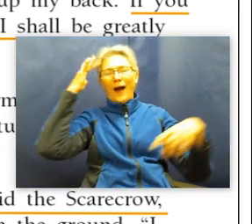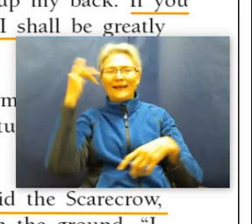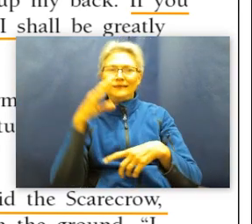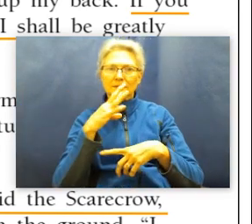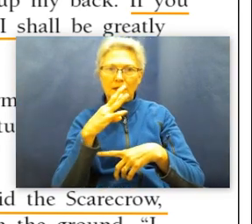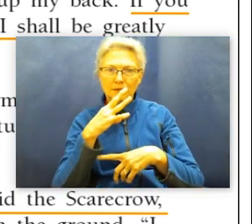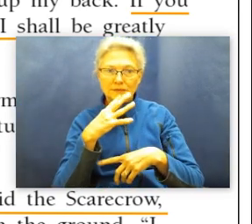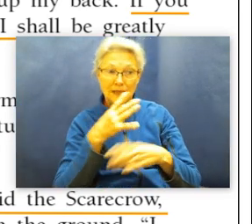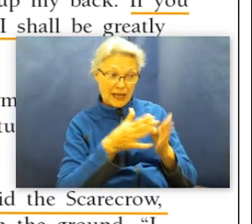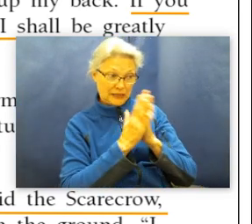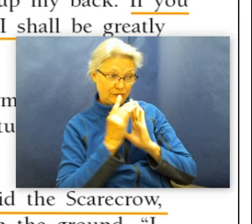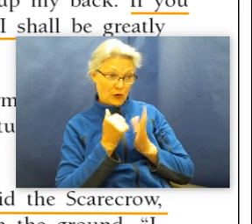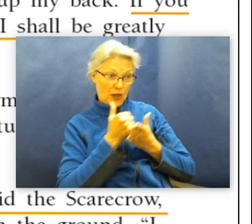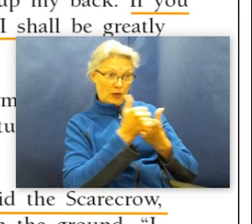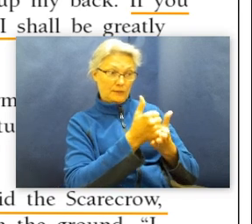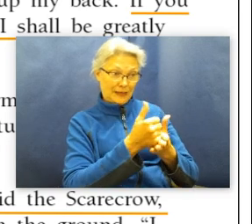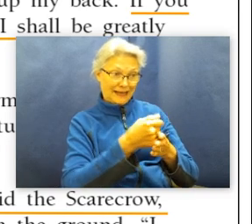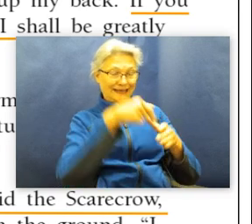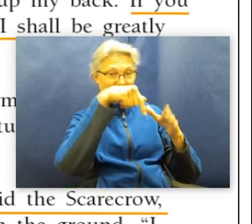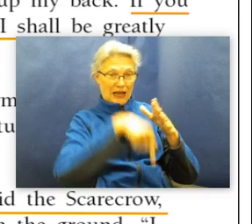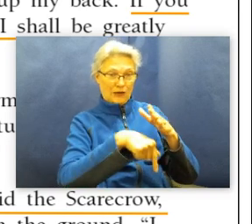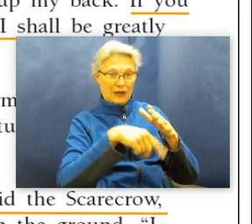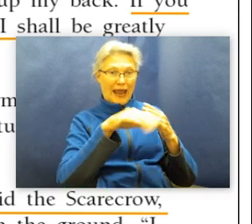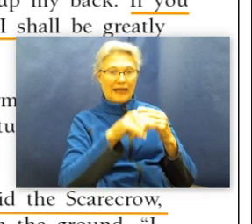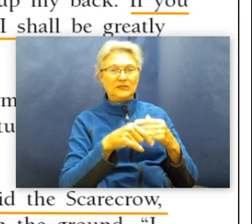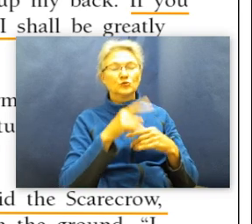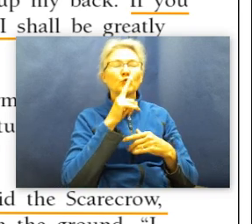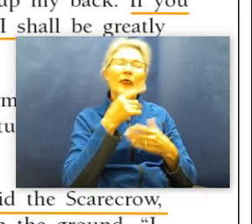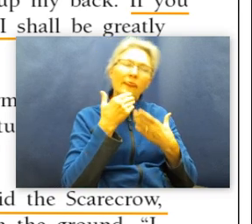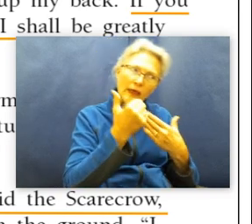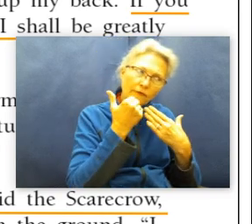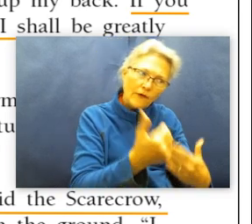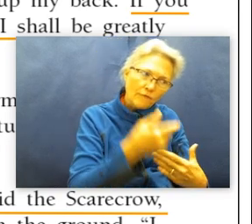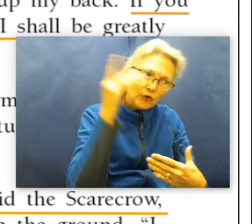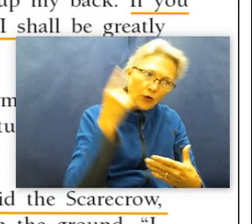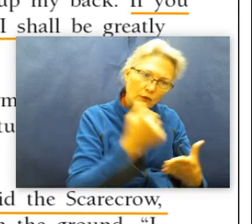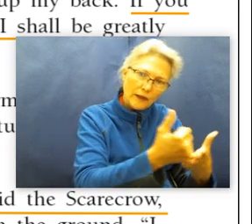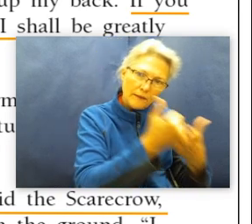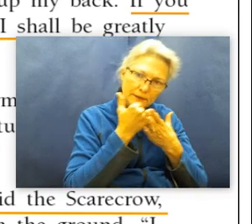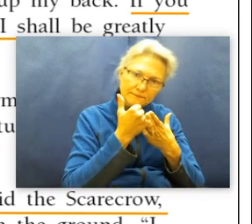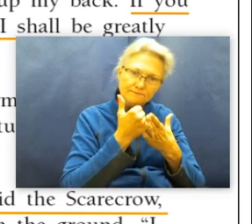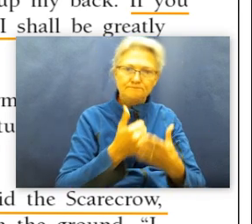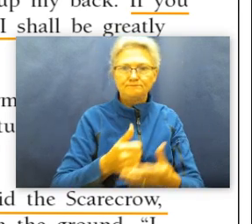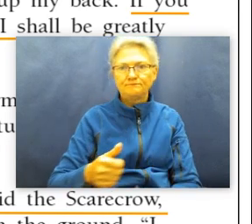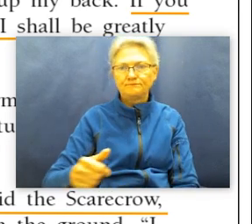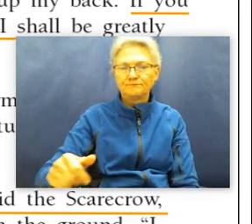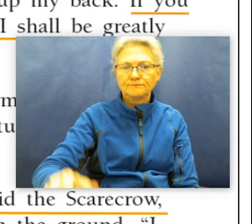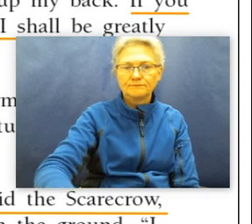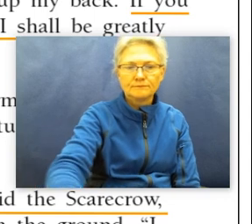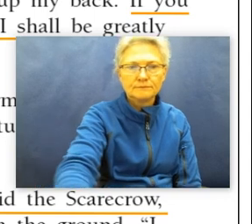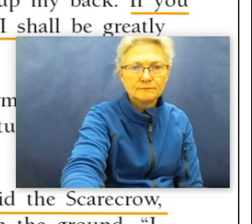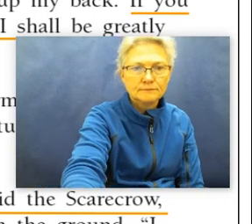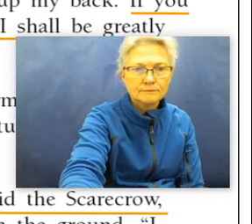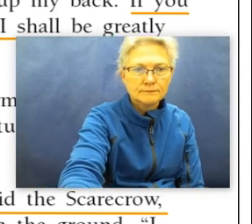He asks for help getting down, and he is very grateful for Dorothy helping him.